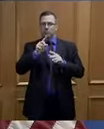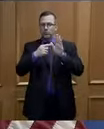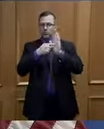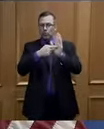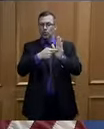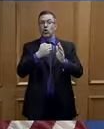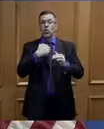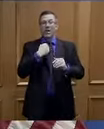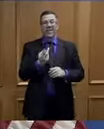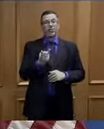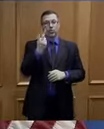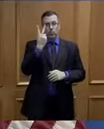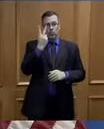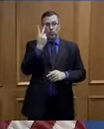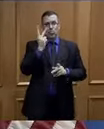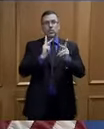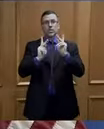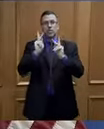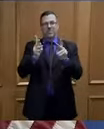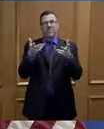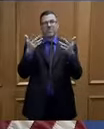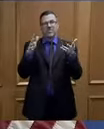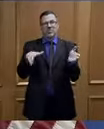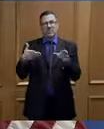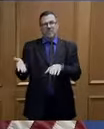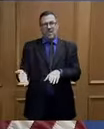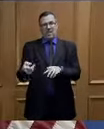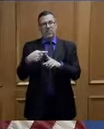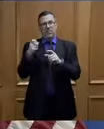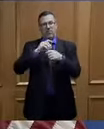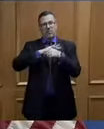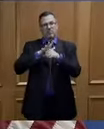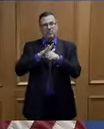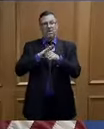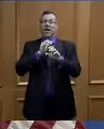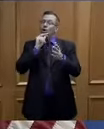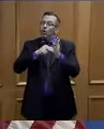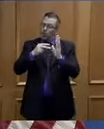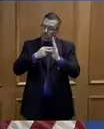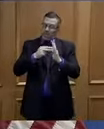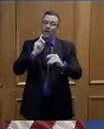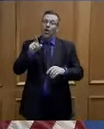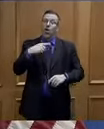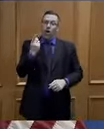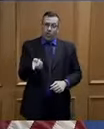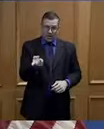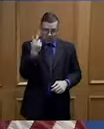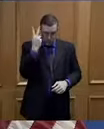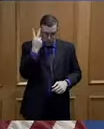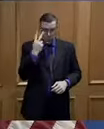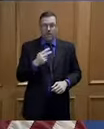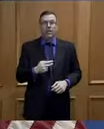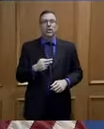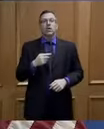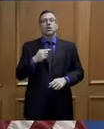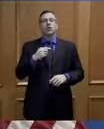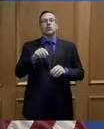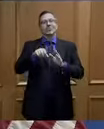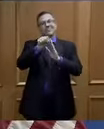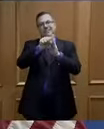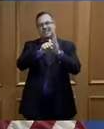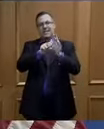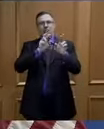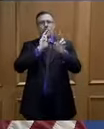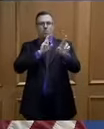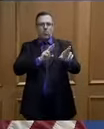not necessarily mean there has only been two deaths. As an official state report, we have to wait until the